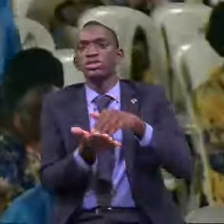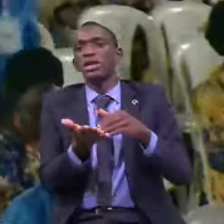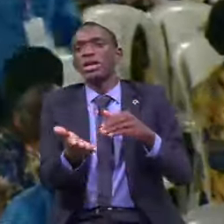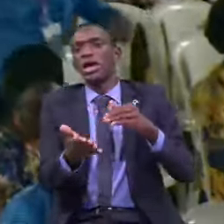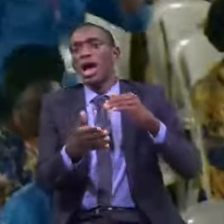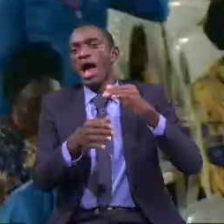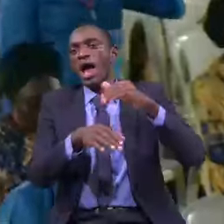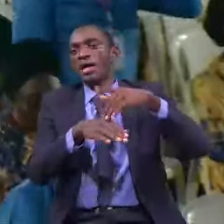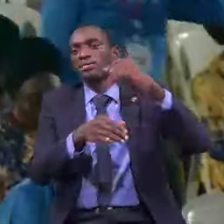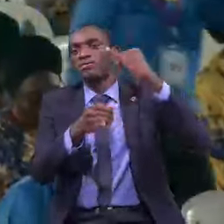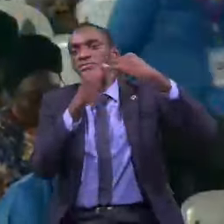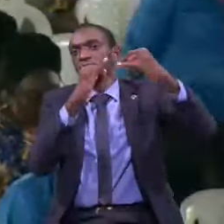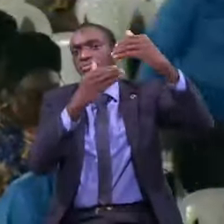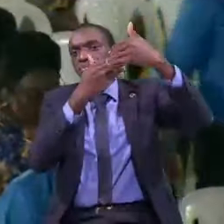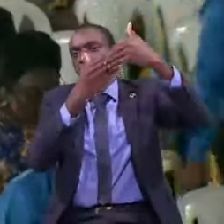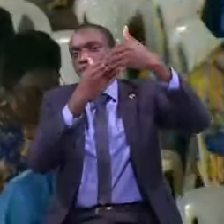At the back. Rear back.